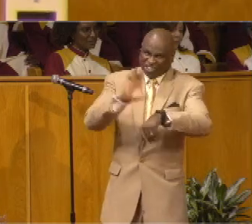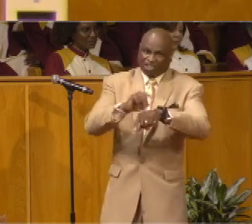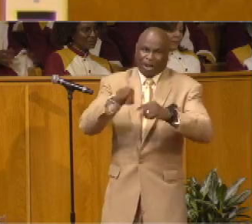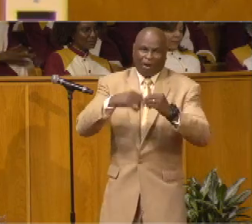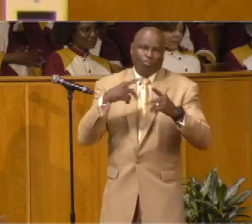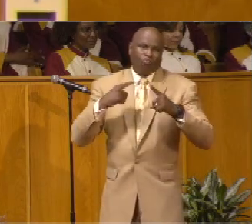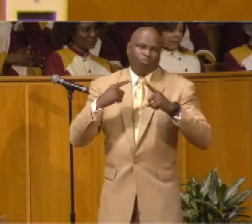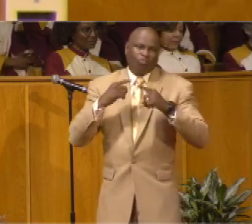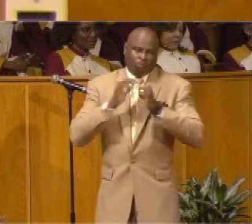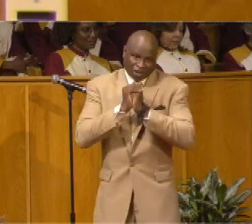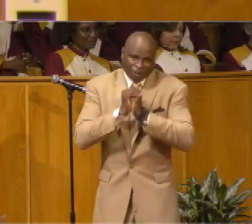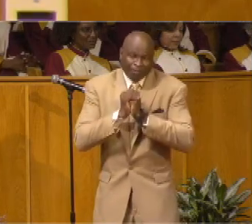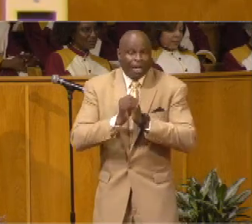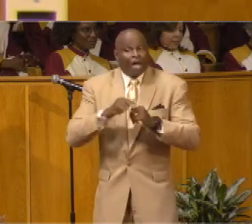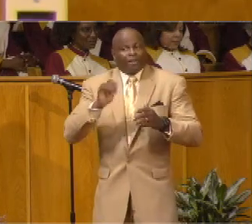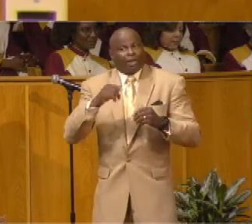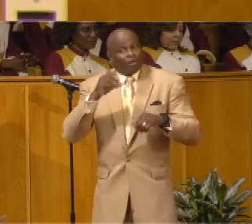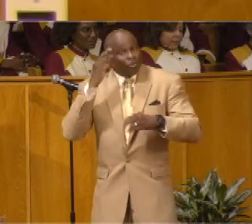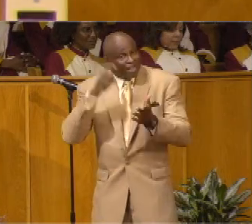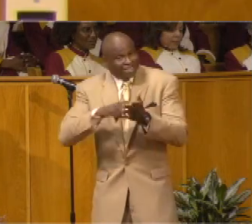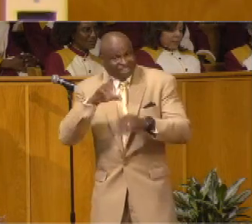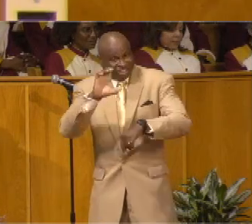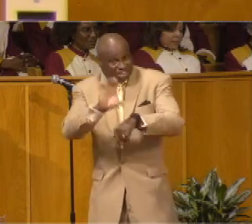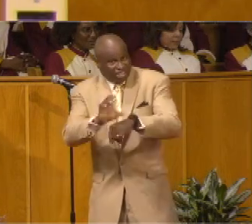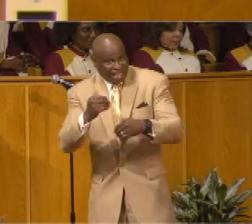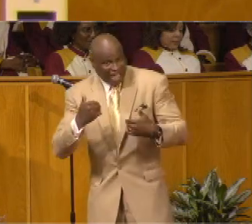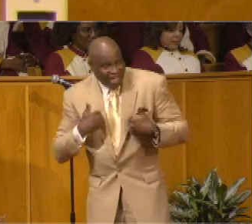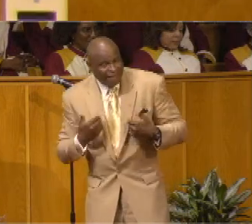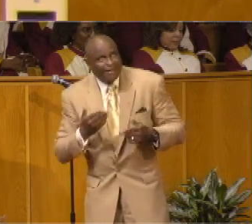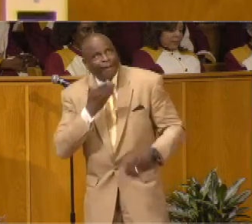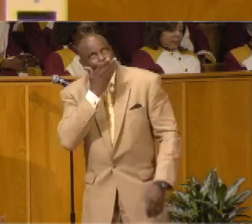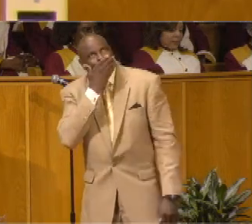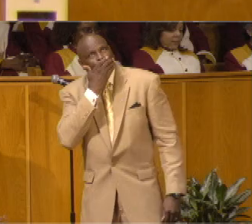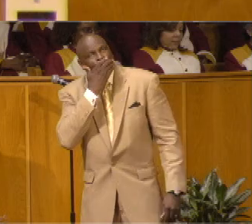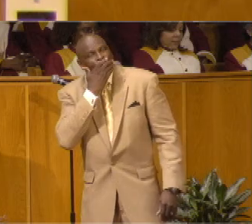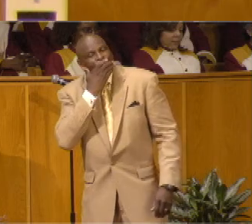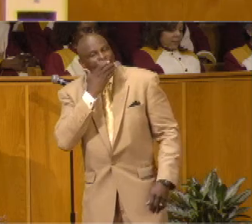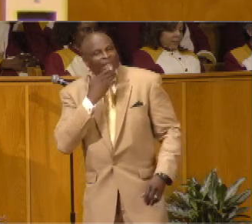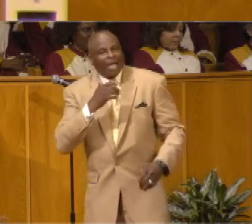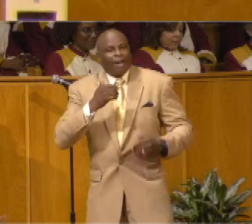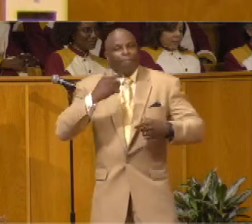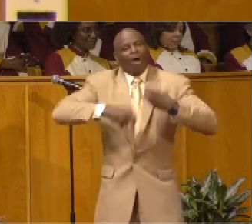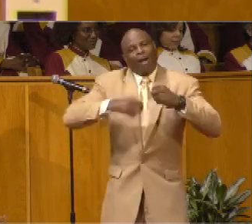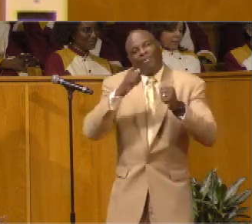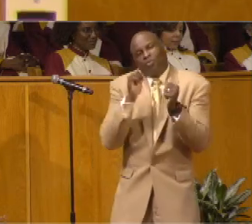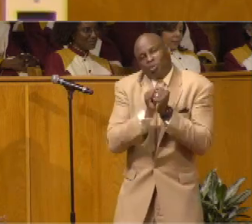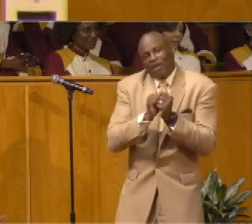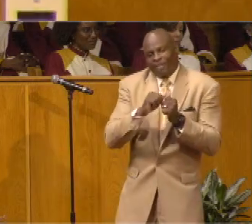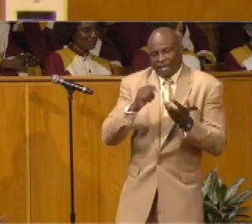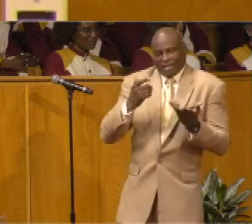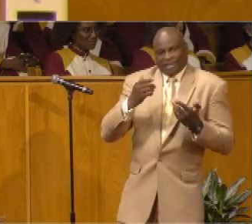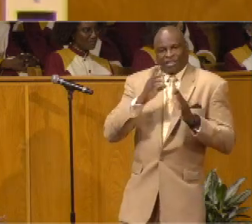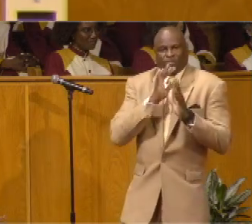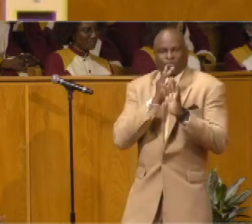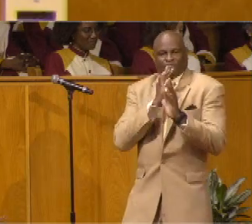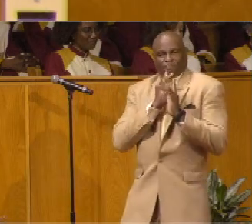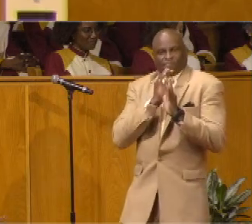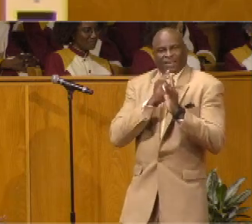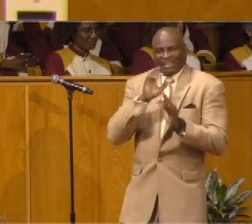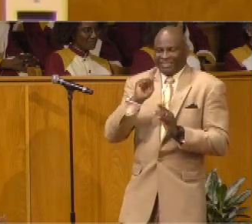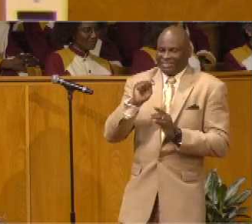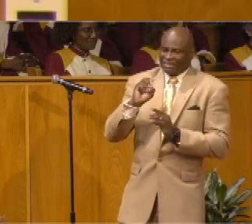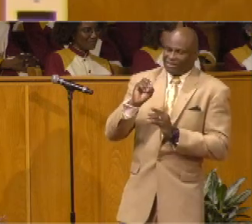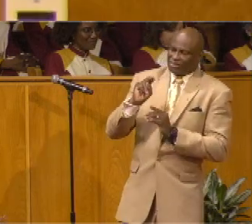Paul recognizes that this church has a tongue-talking problem.